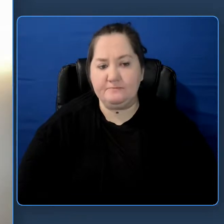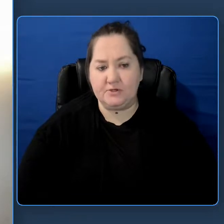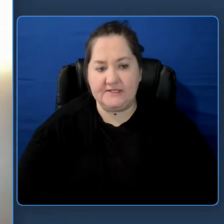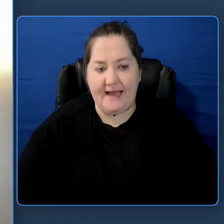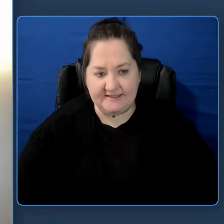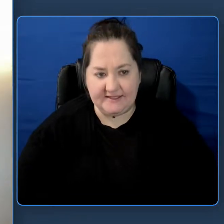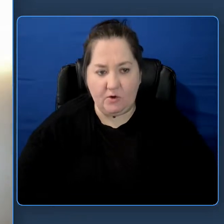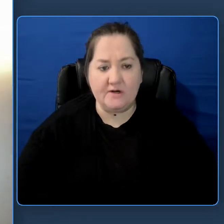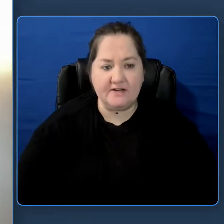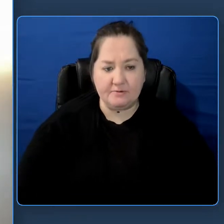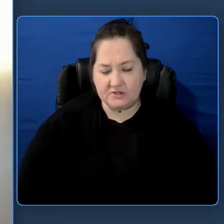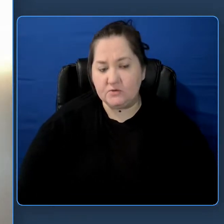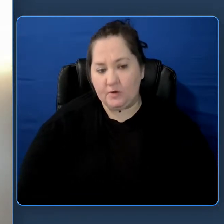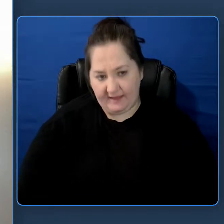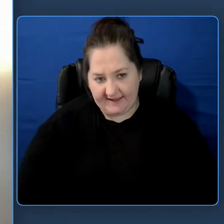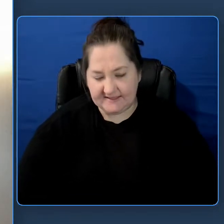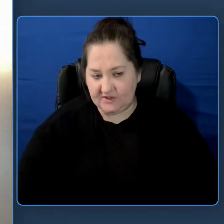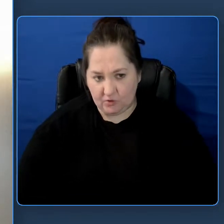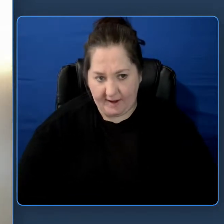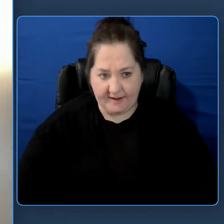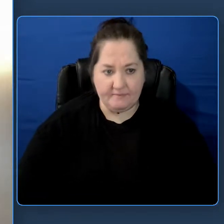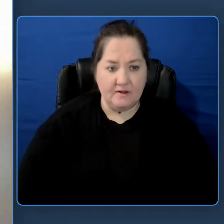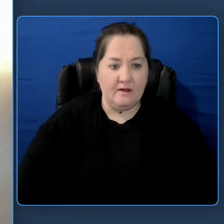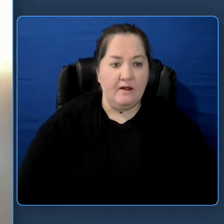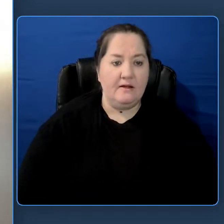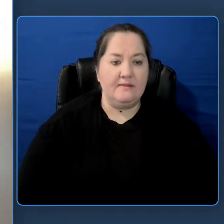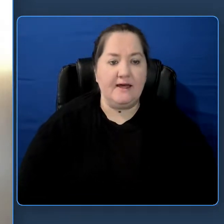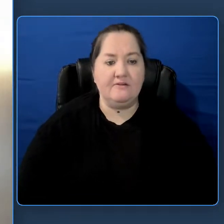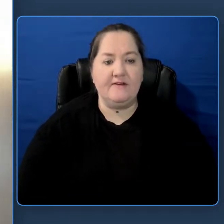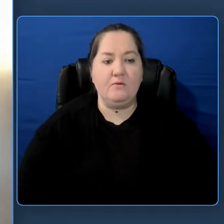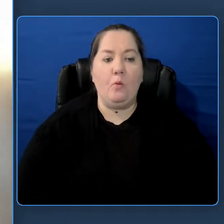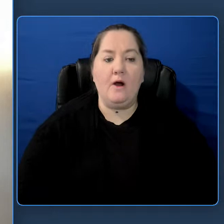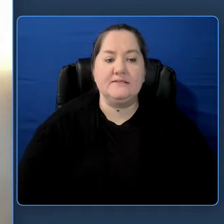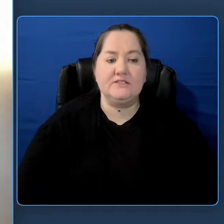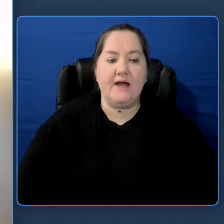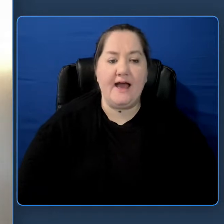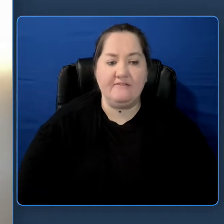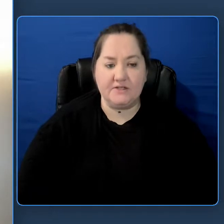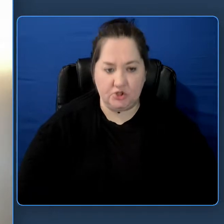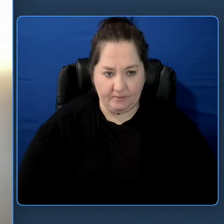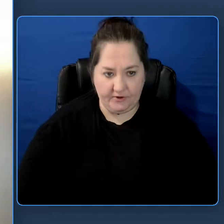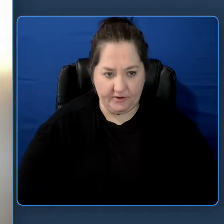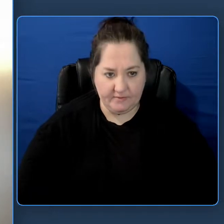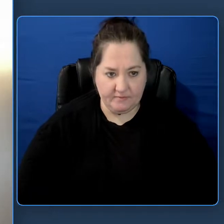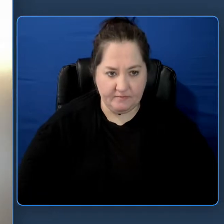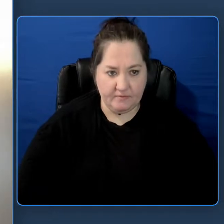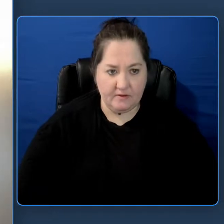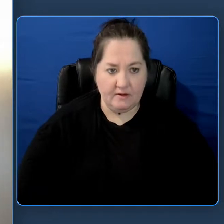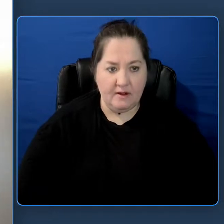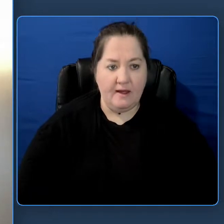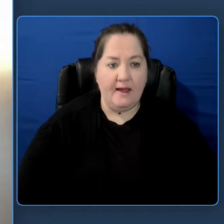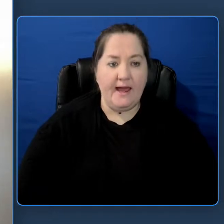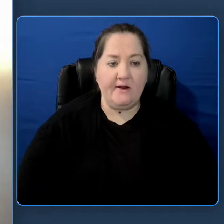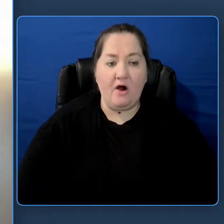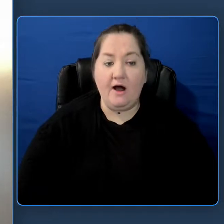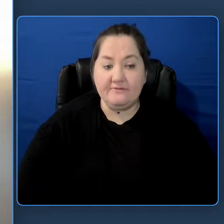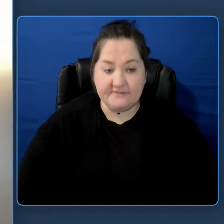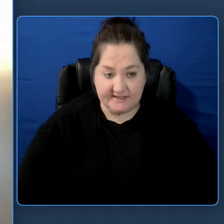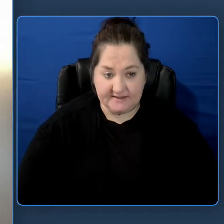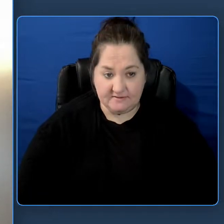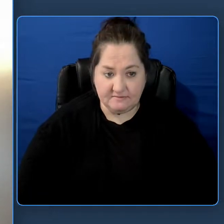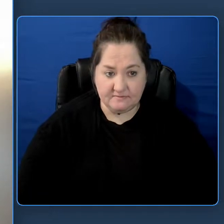without a deaf person asking, or a deaf person will ask, either way. And that event wants to have an interpreter.